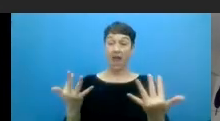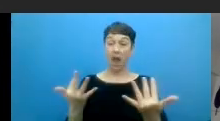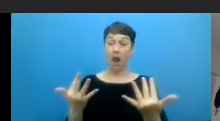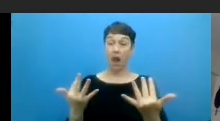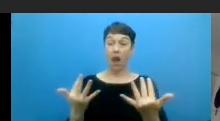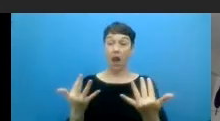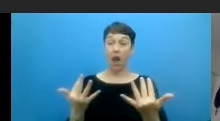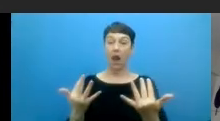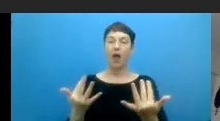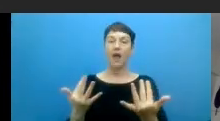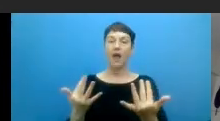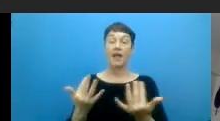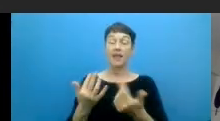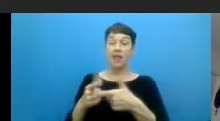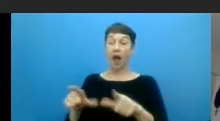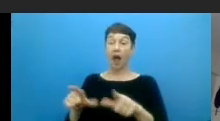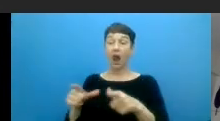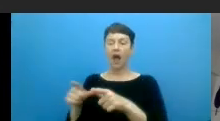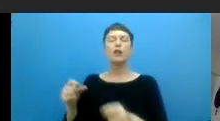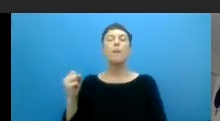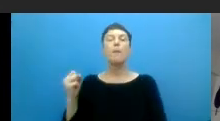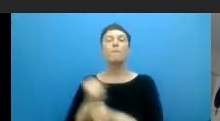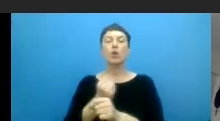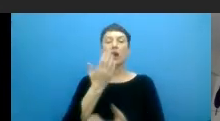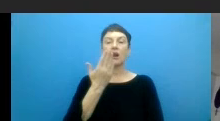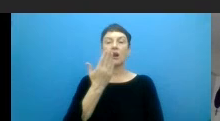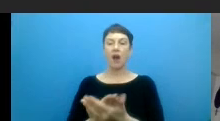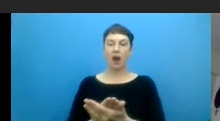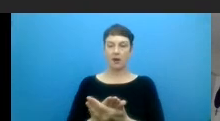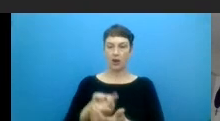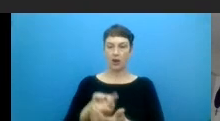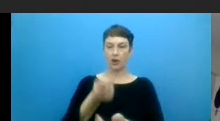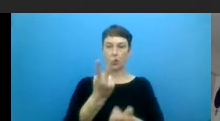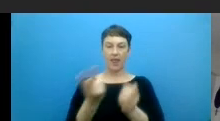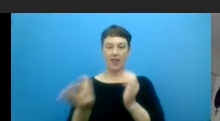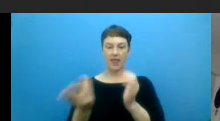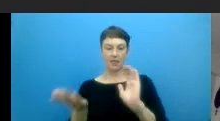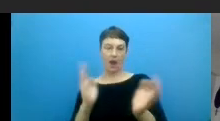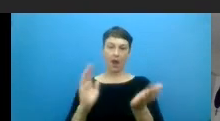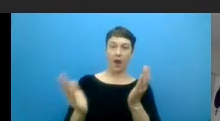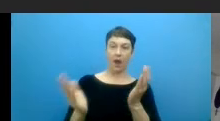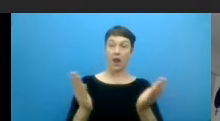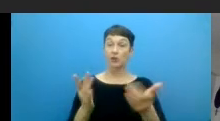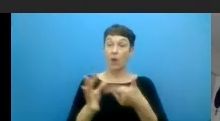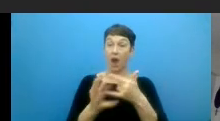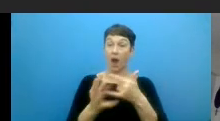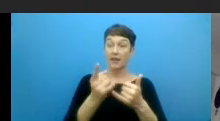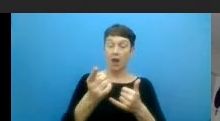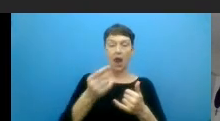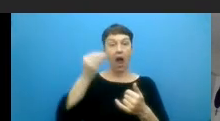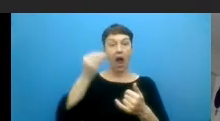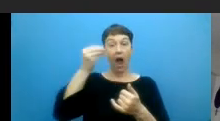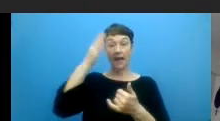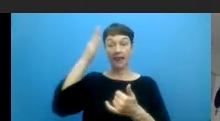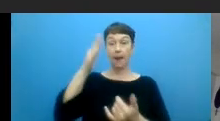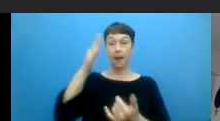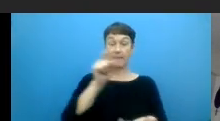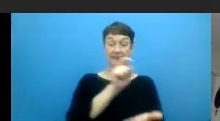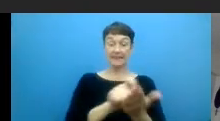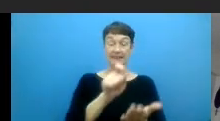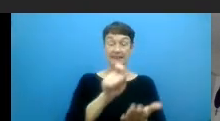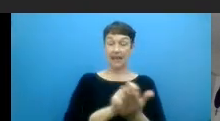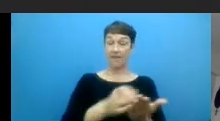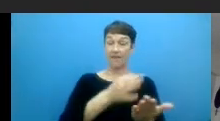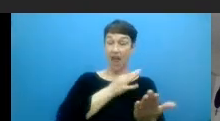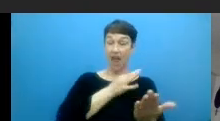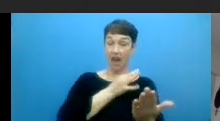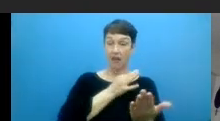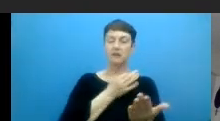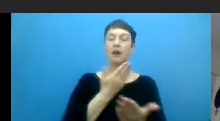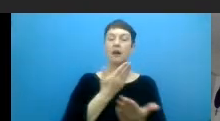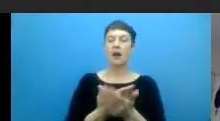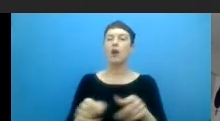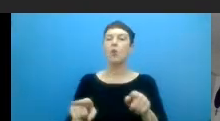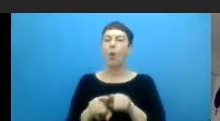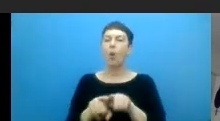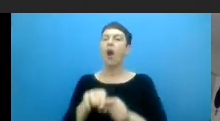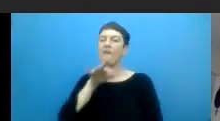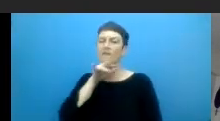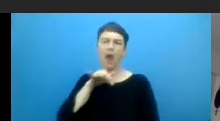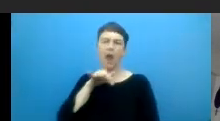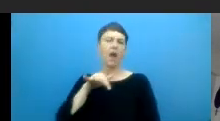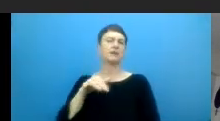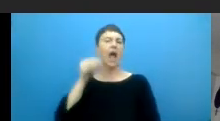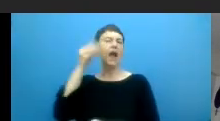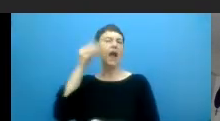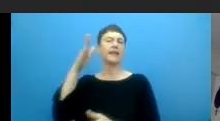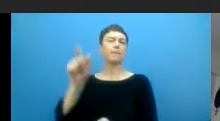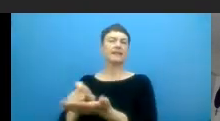in 2 languages. So that if they write academically in English, they can also write academically in Afrikaans. And